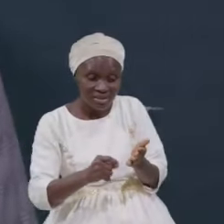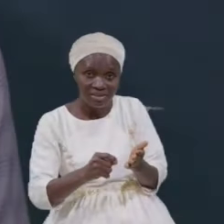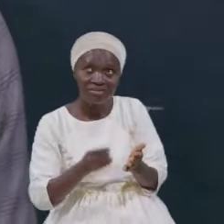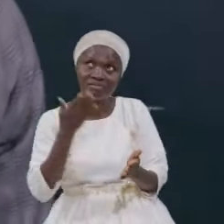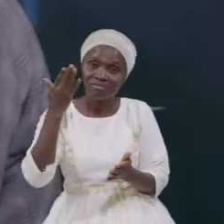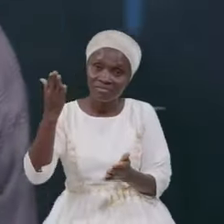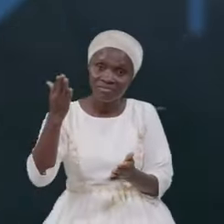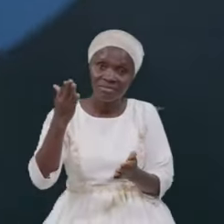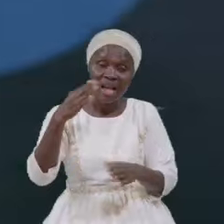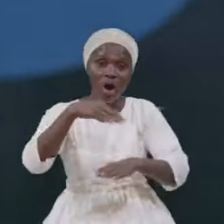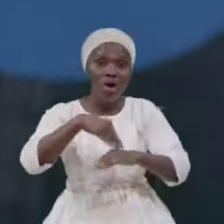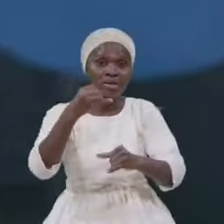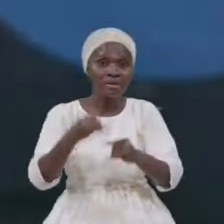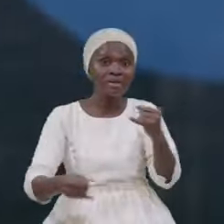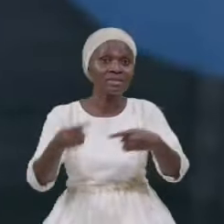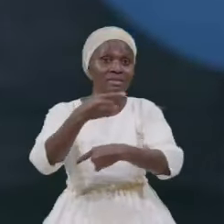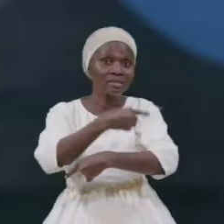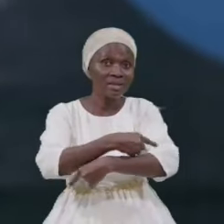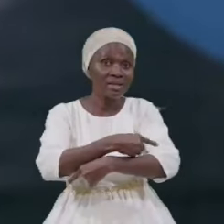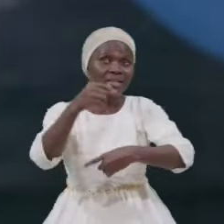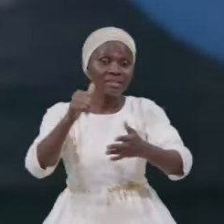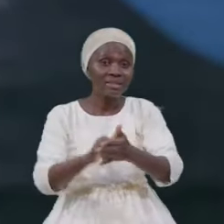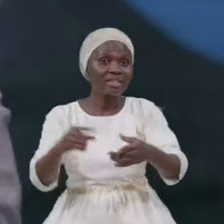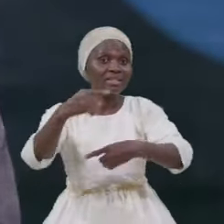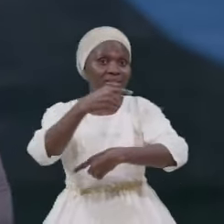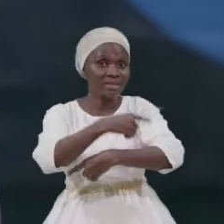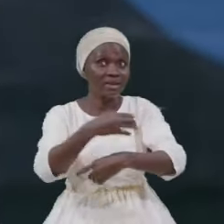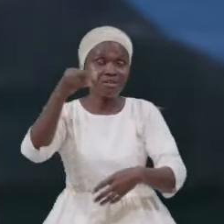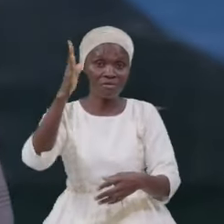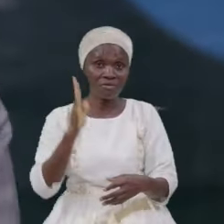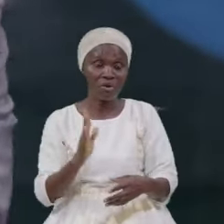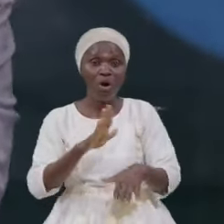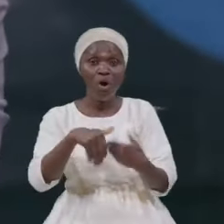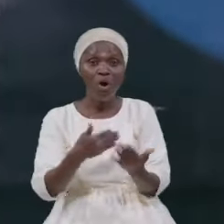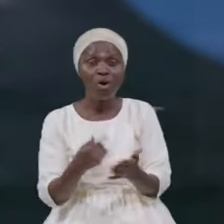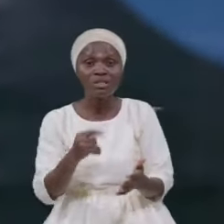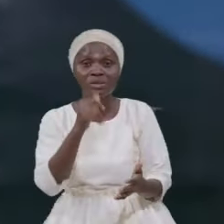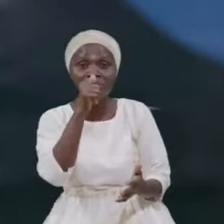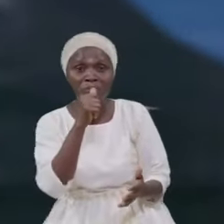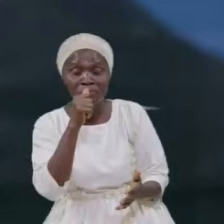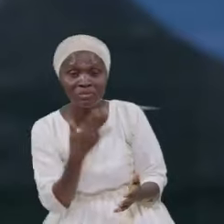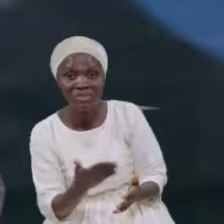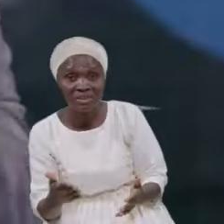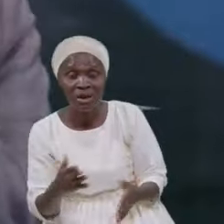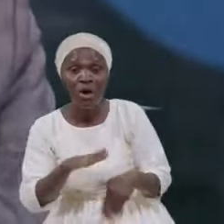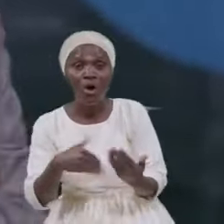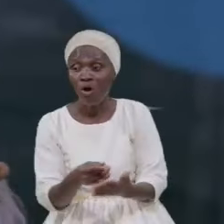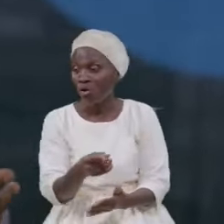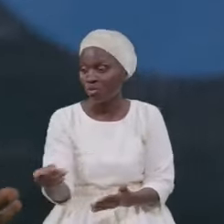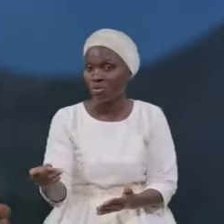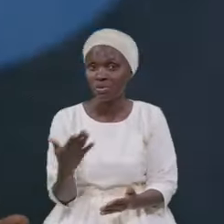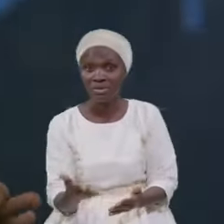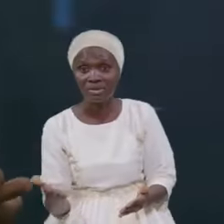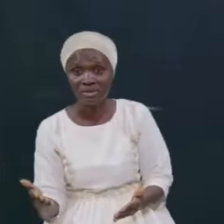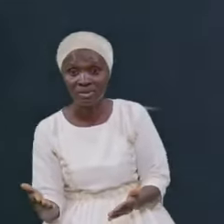preachers do that their congregations don't know, all those things that bishops do, all those